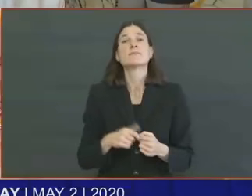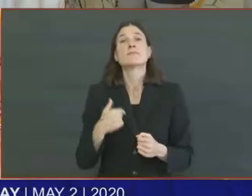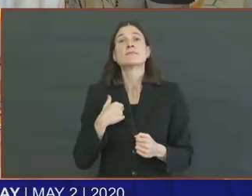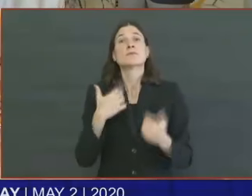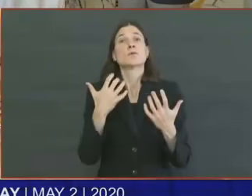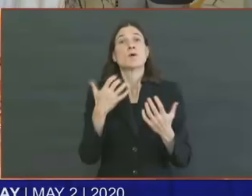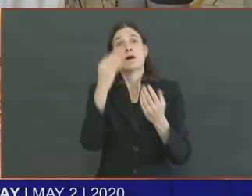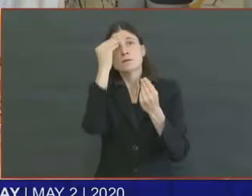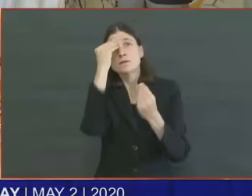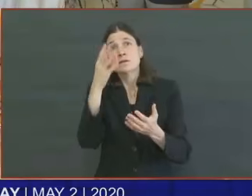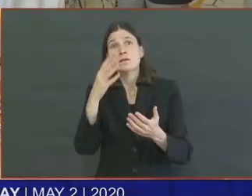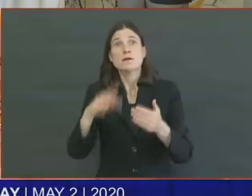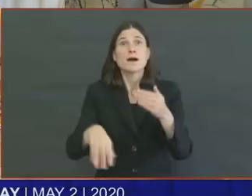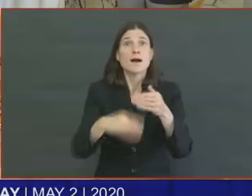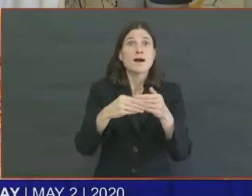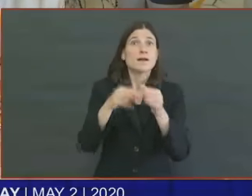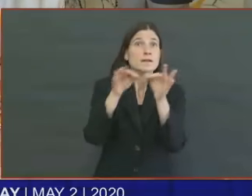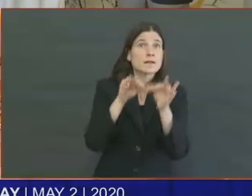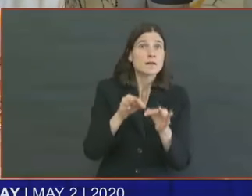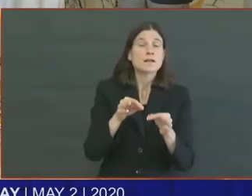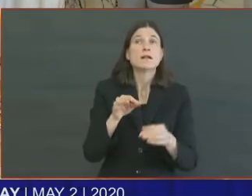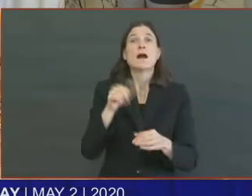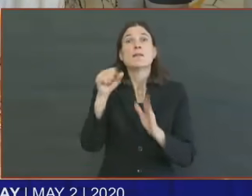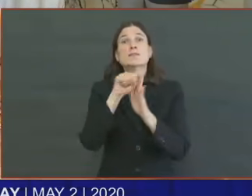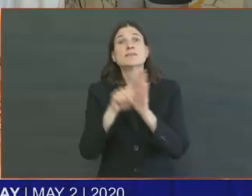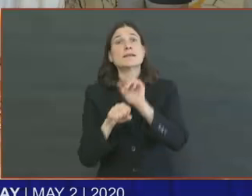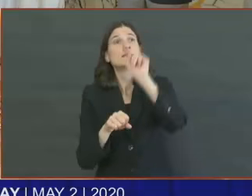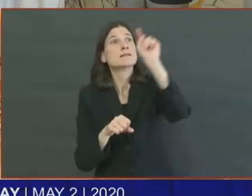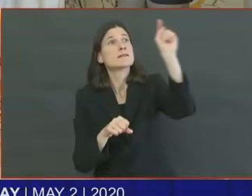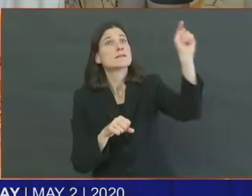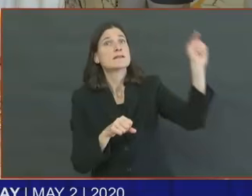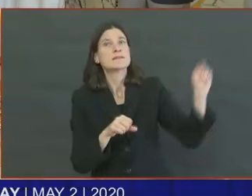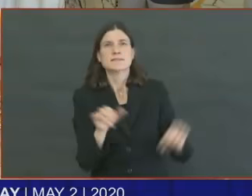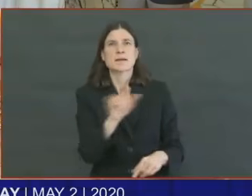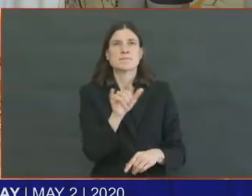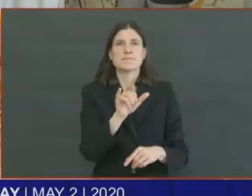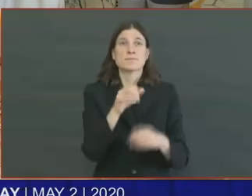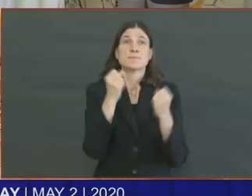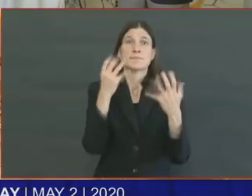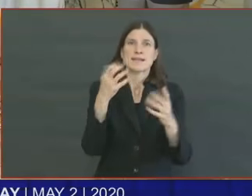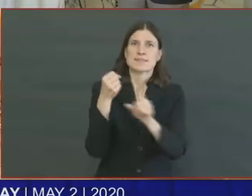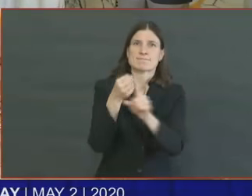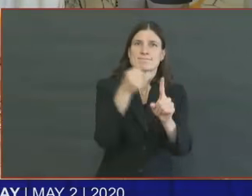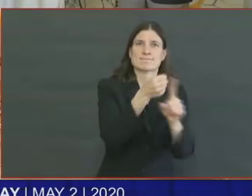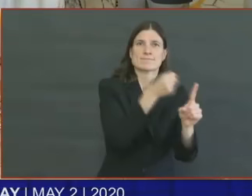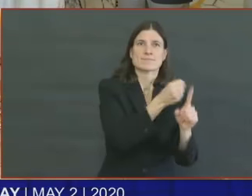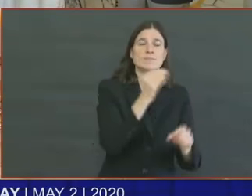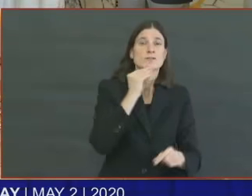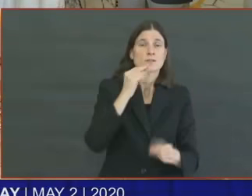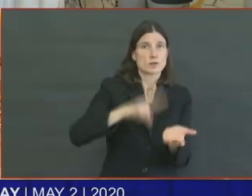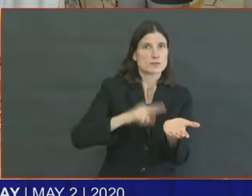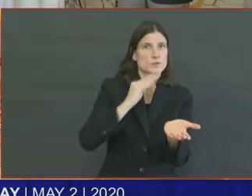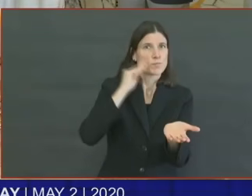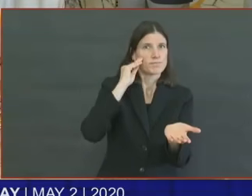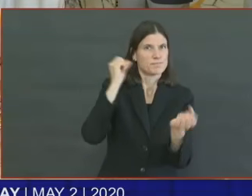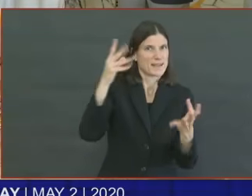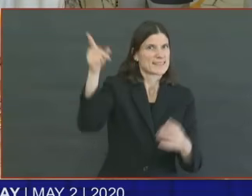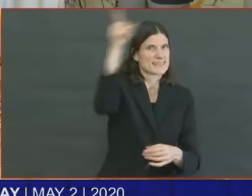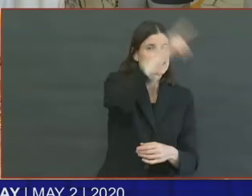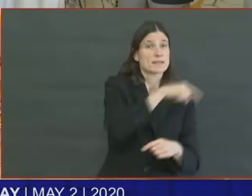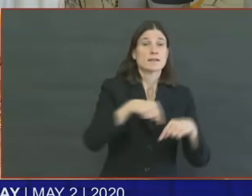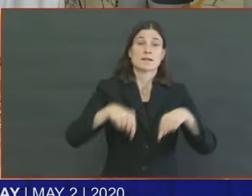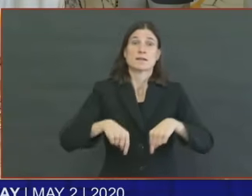state has. And we'll again reiterate that Rhode Island has the highest population of people who are older